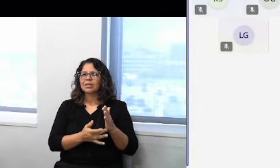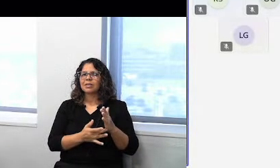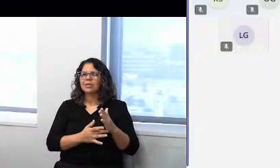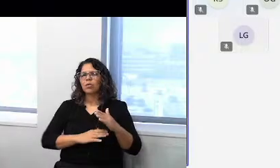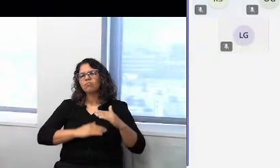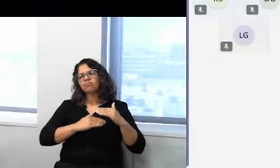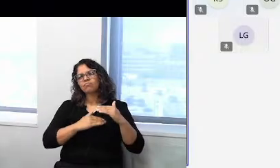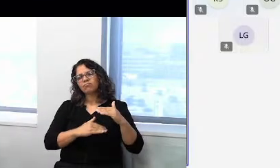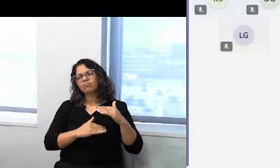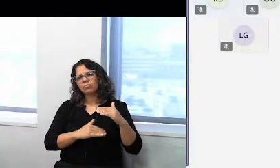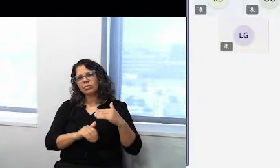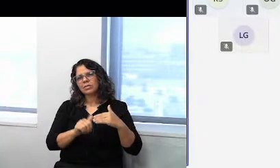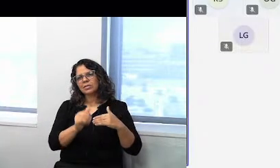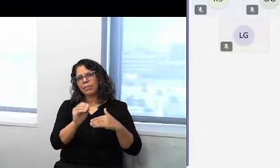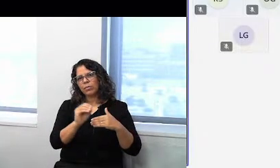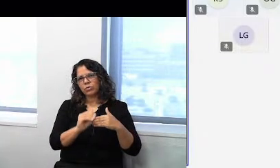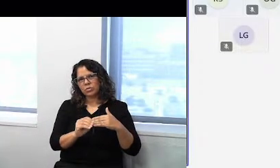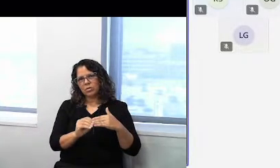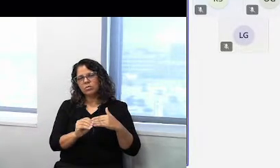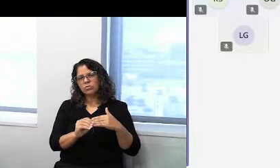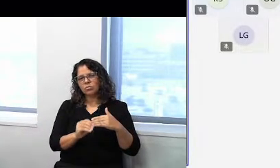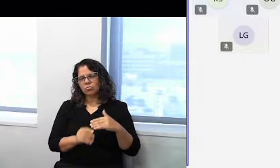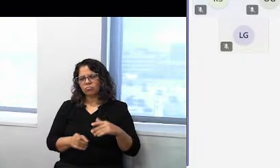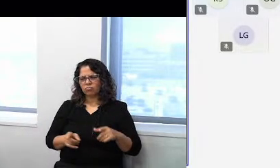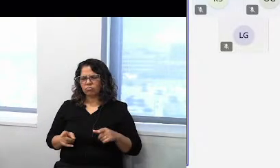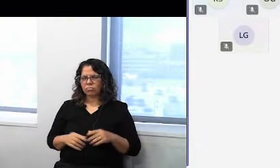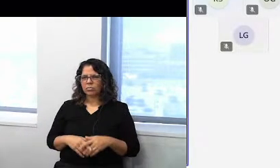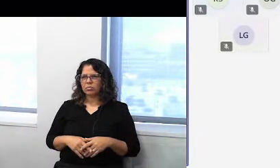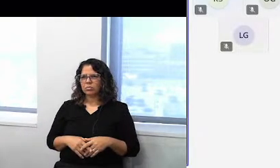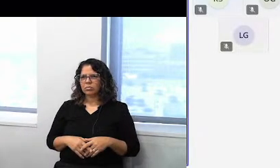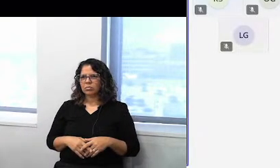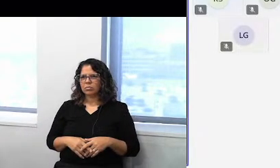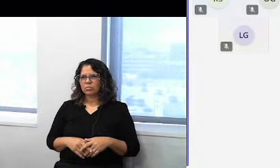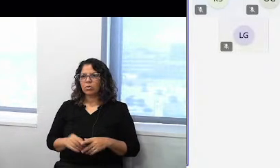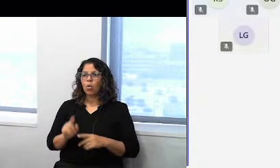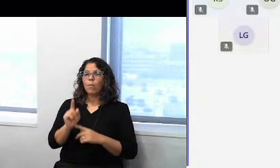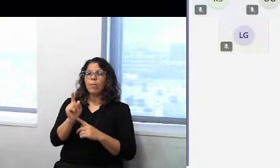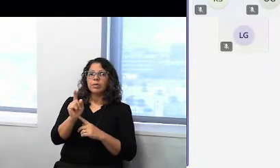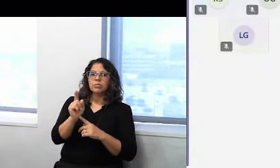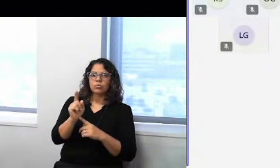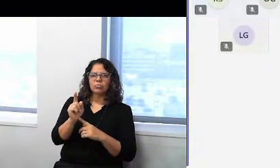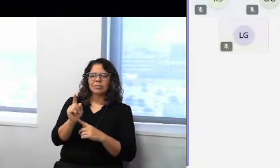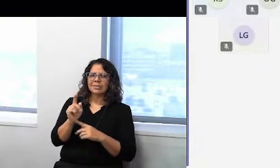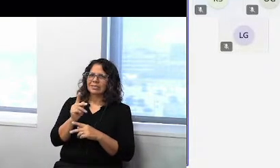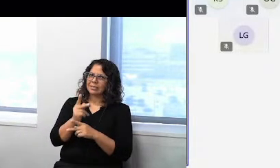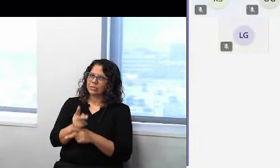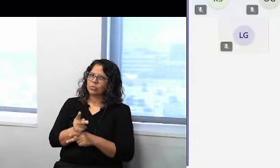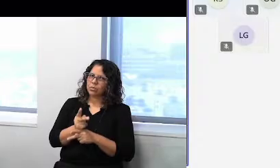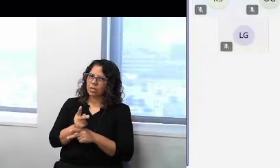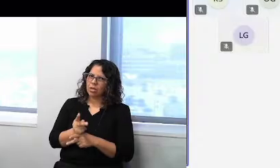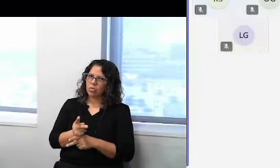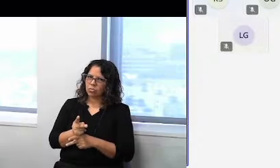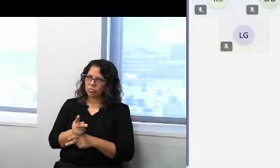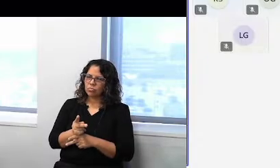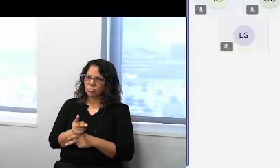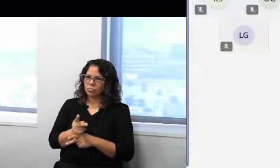So they have batteries. Hold on, Mr. I want to be careful about it. It's often useful